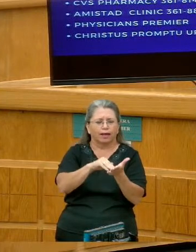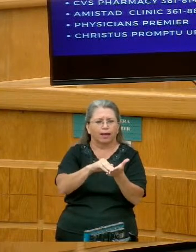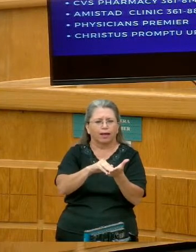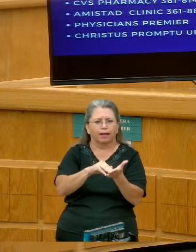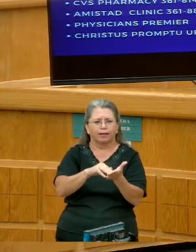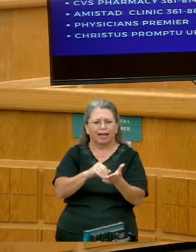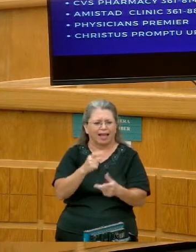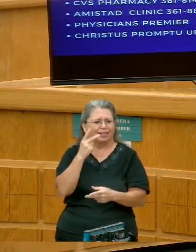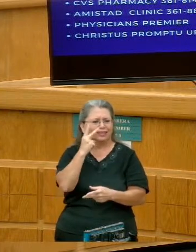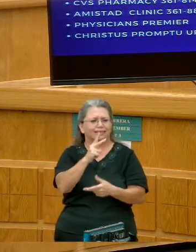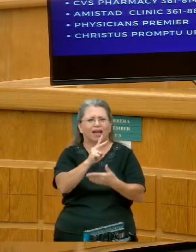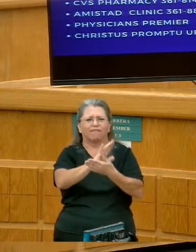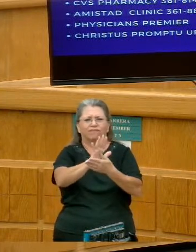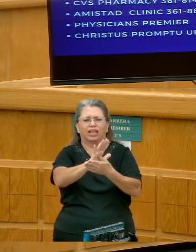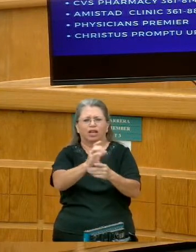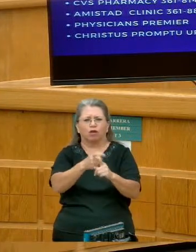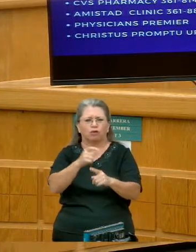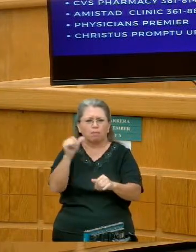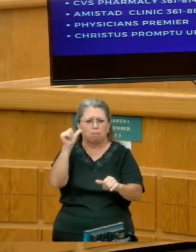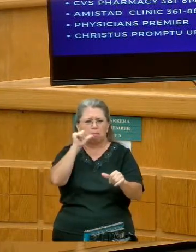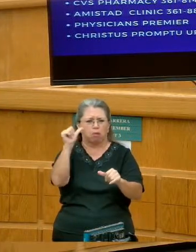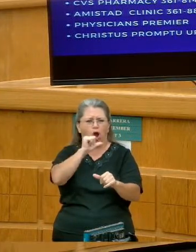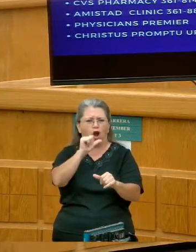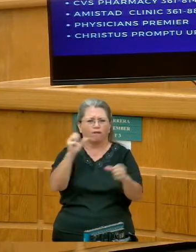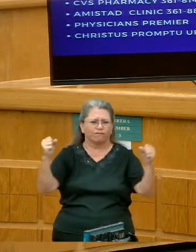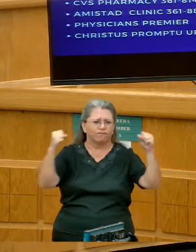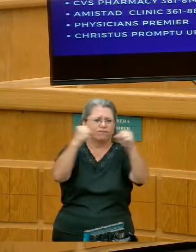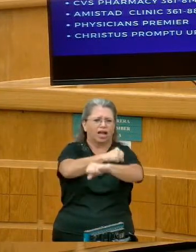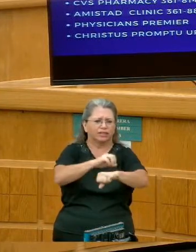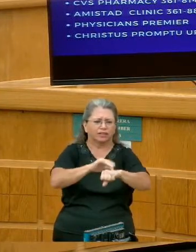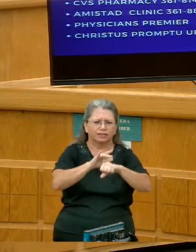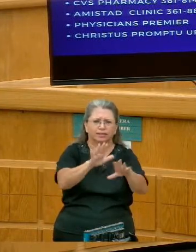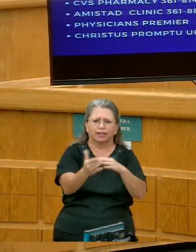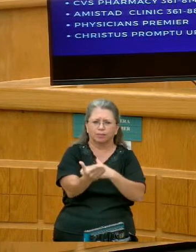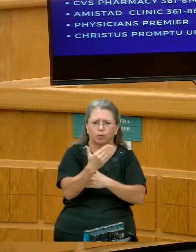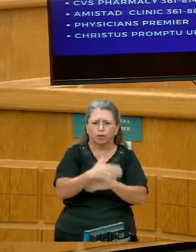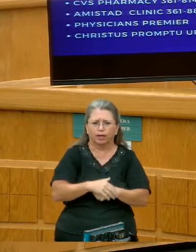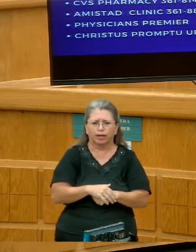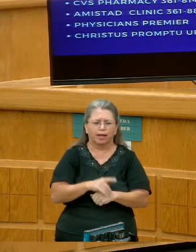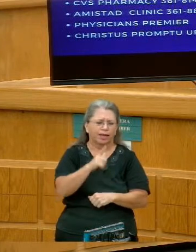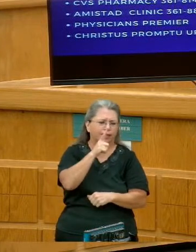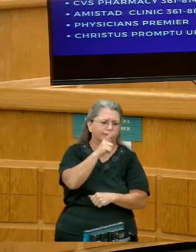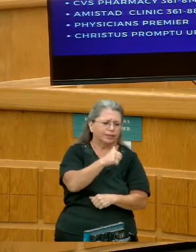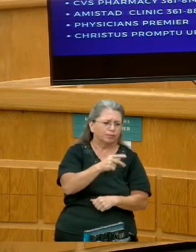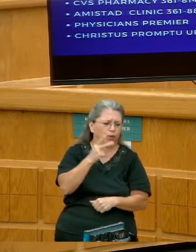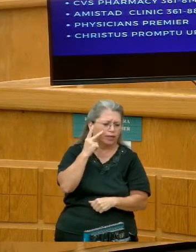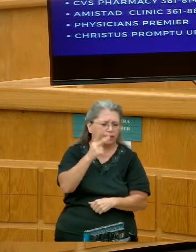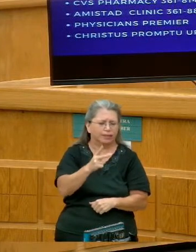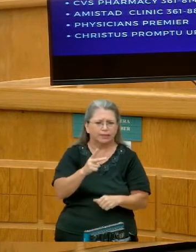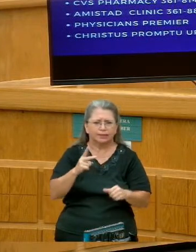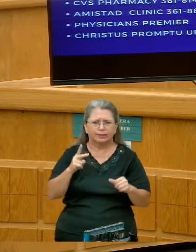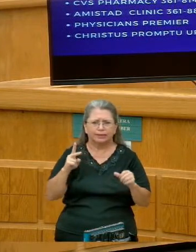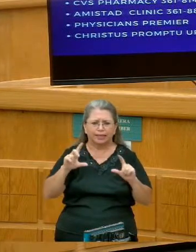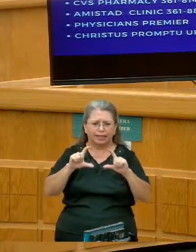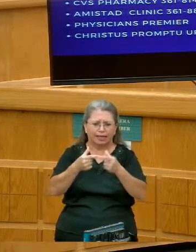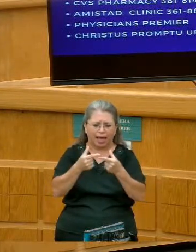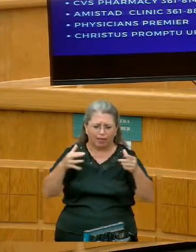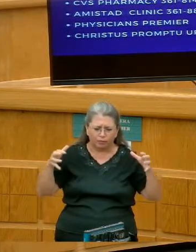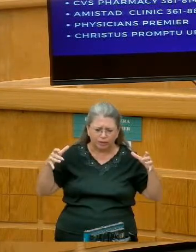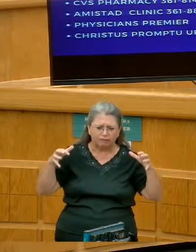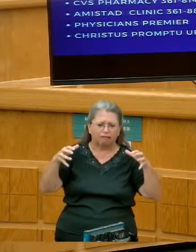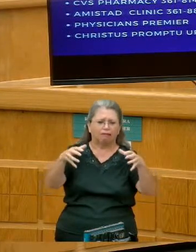bar fights on a Sunday morning. I was disappointed to see gatherings when permits had been denied on our bayfront.